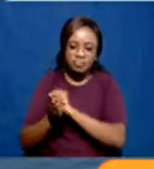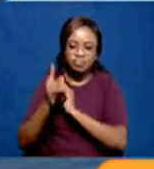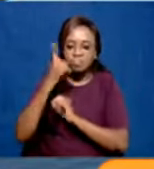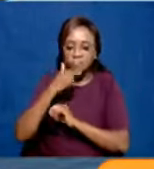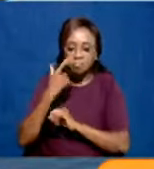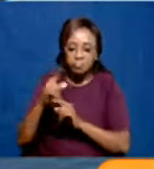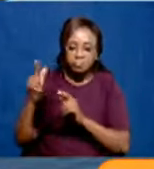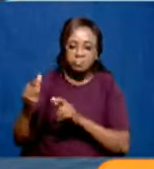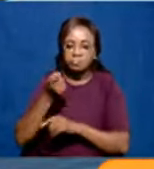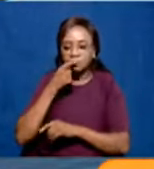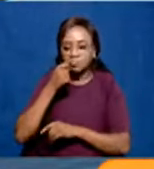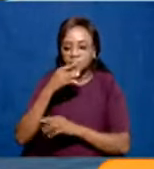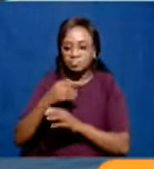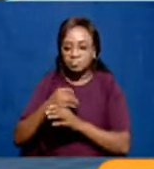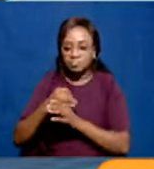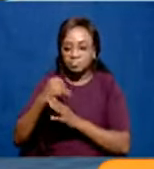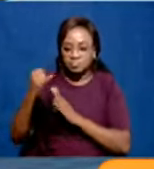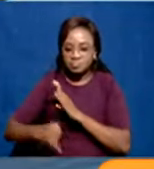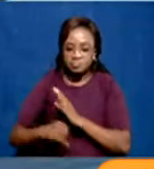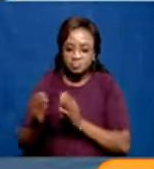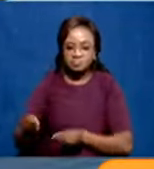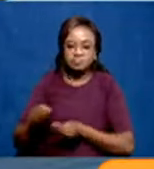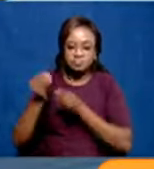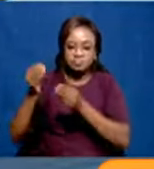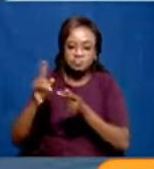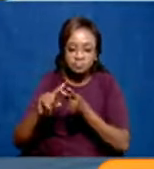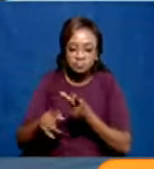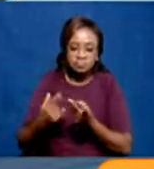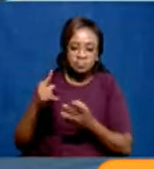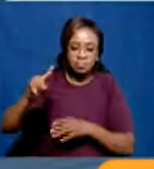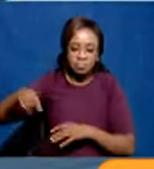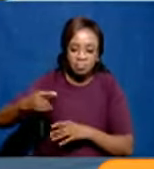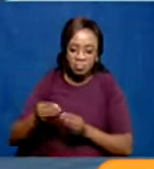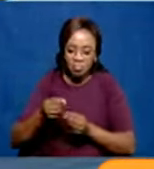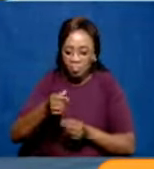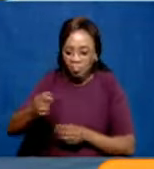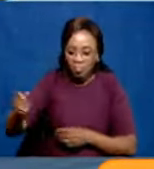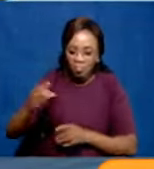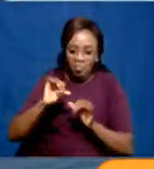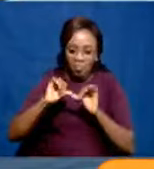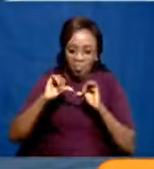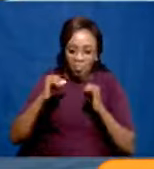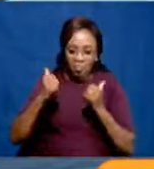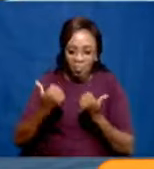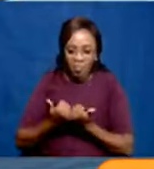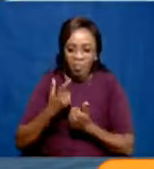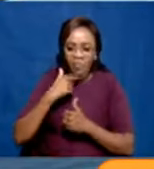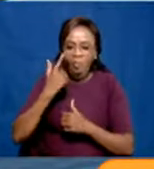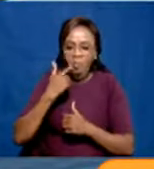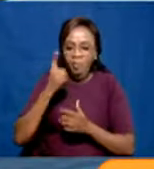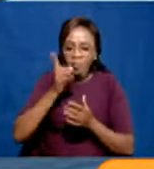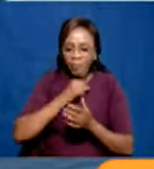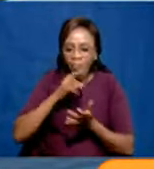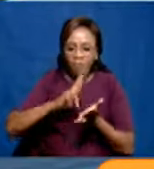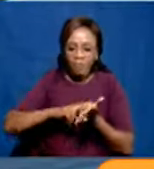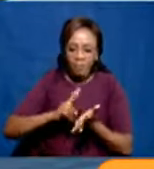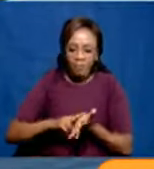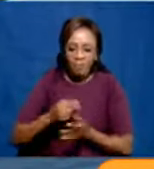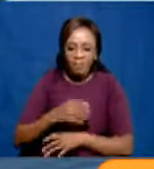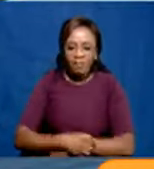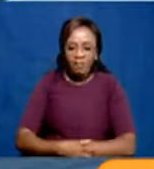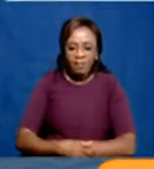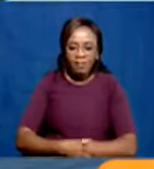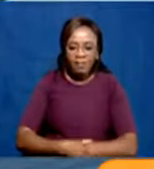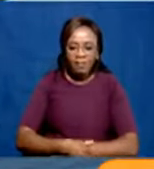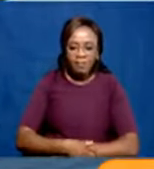it's a medical insurance provider or claim settling agent that is registered by the Insurance Regulatory Authority. So it was